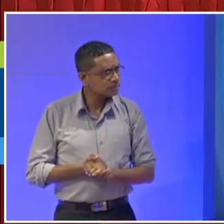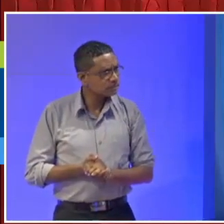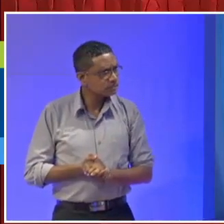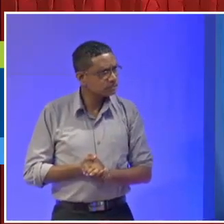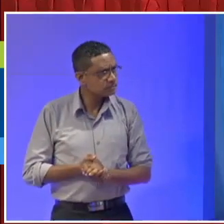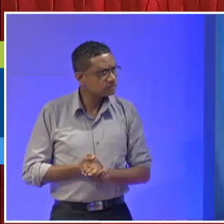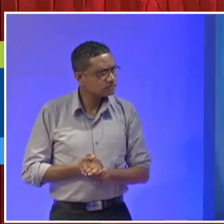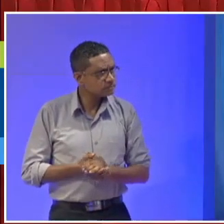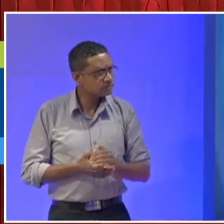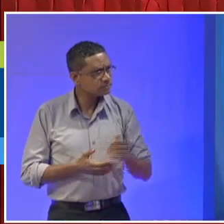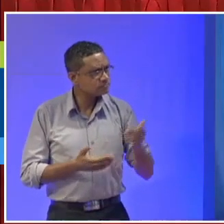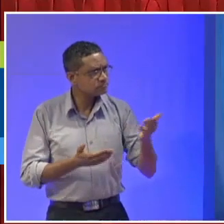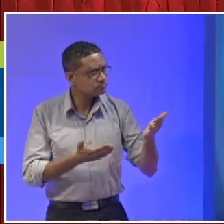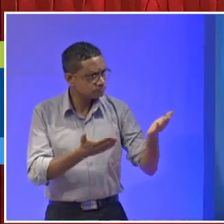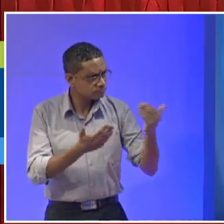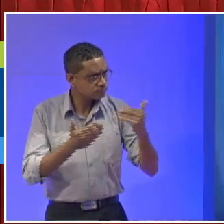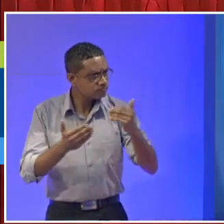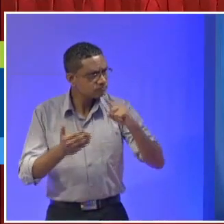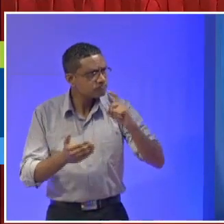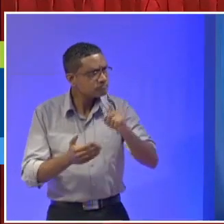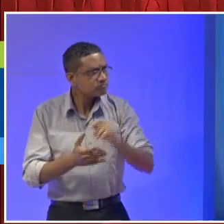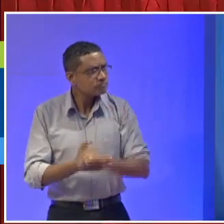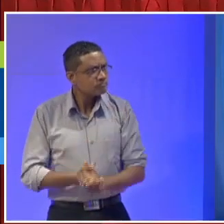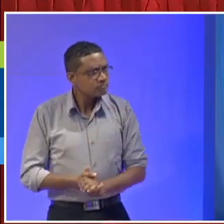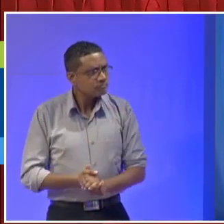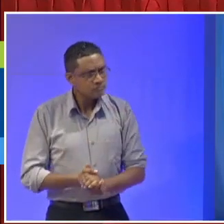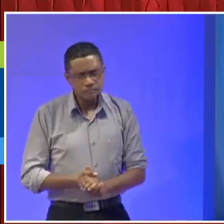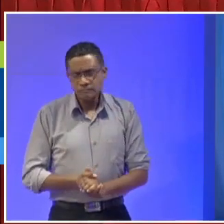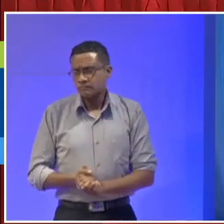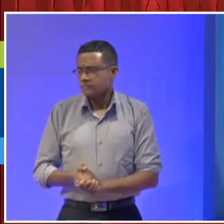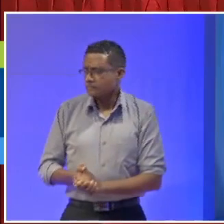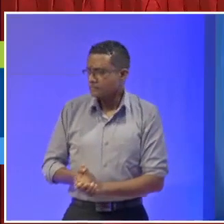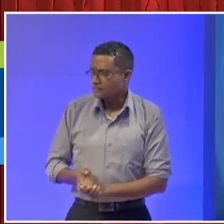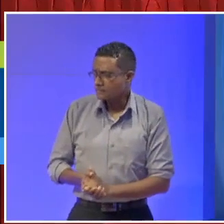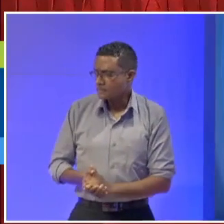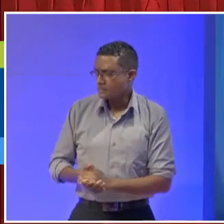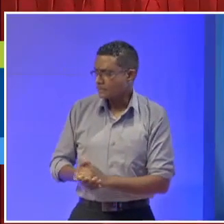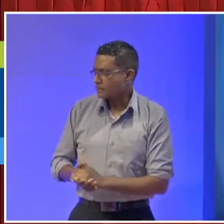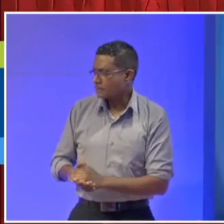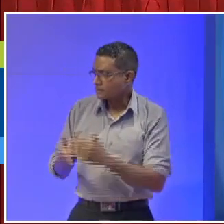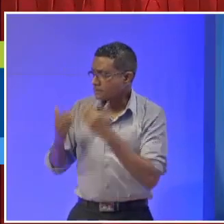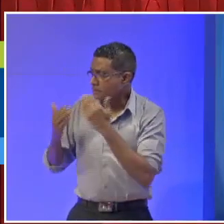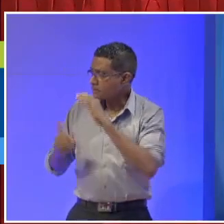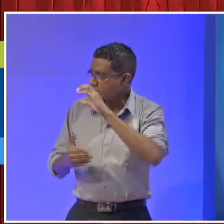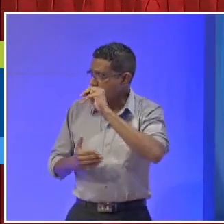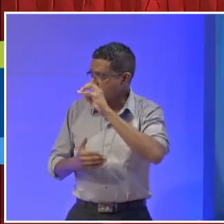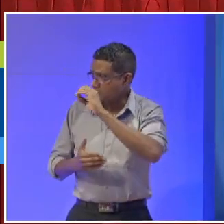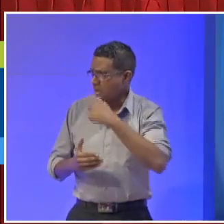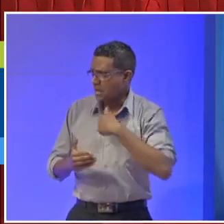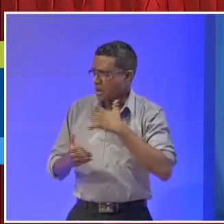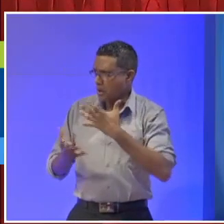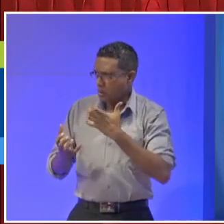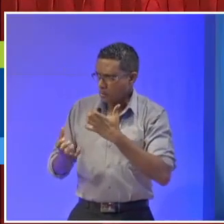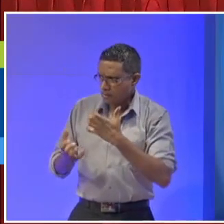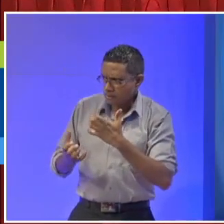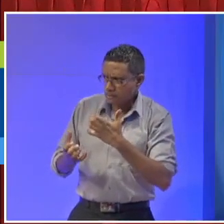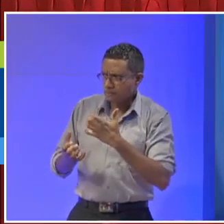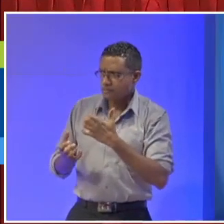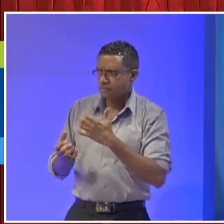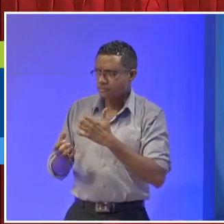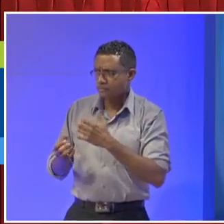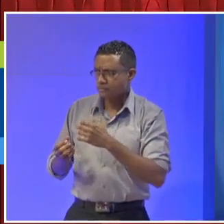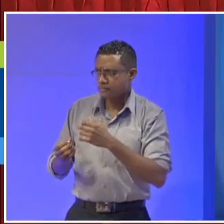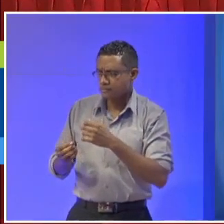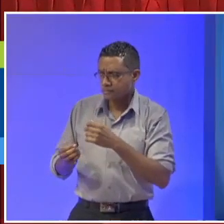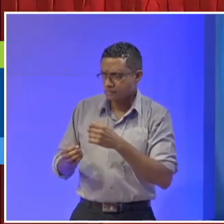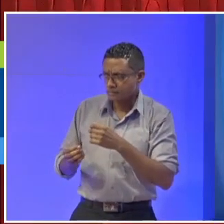You ready for your question? Yes. All right. Thank you very much, Al. CMO, I just want to follow up to that response you would have given to